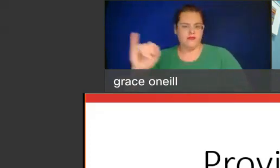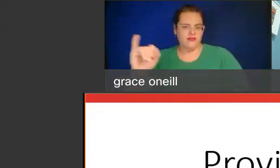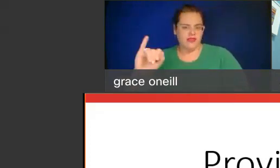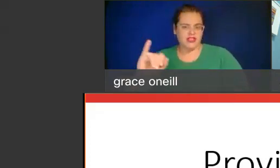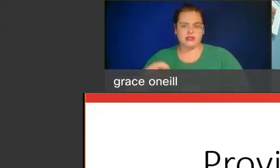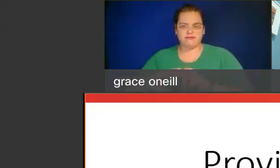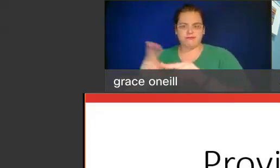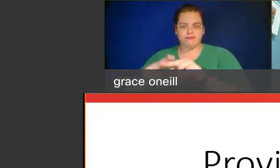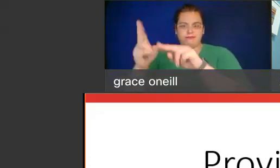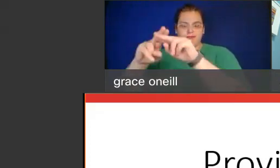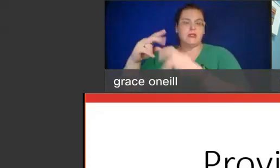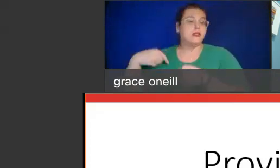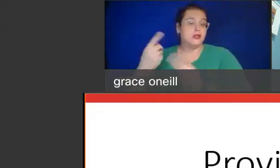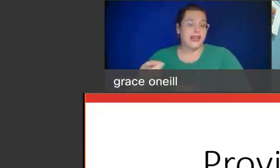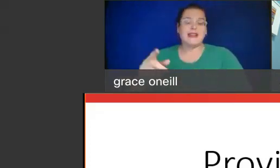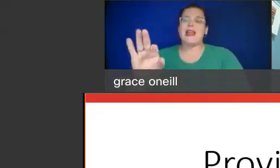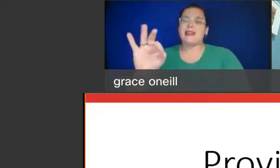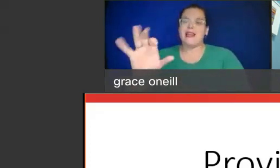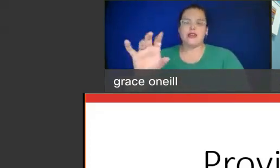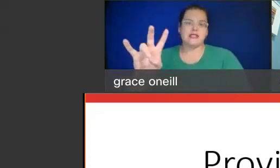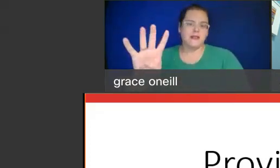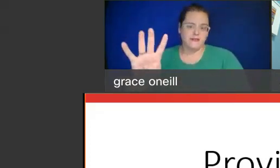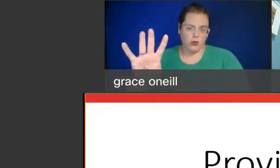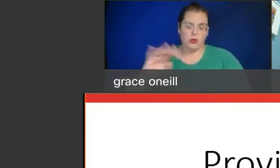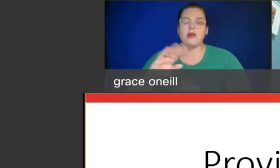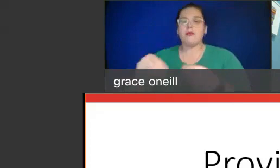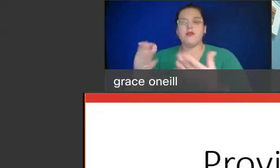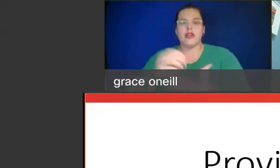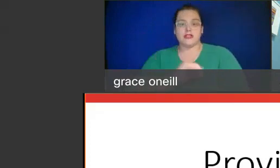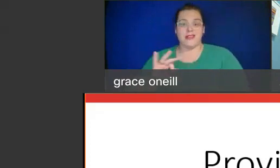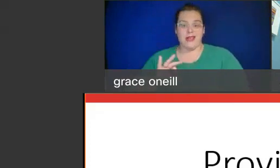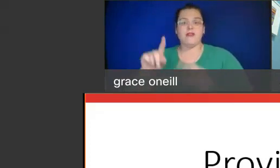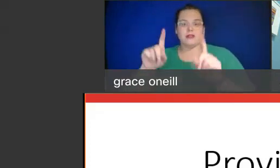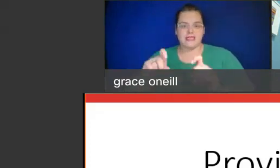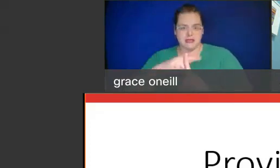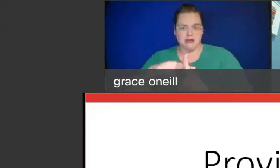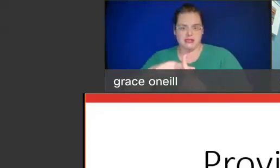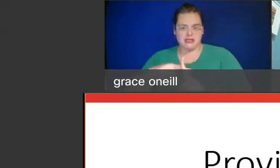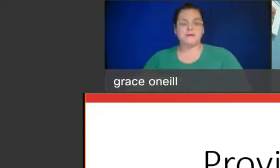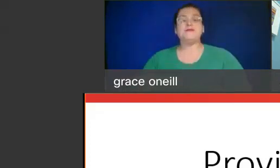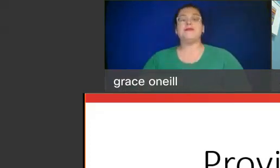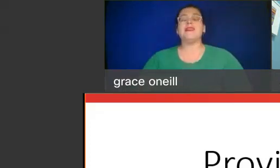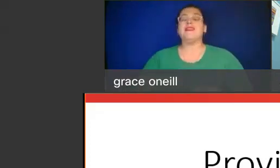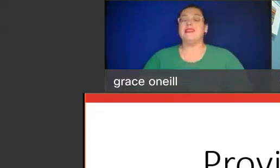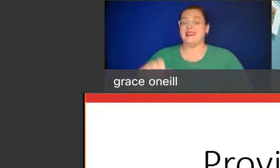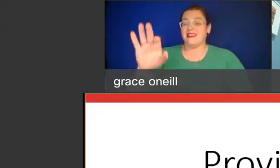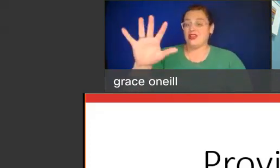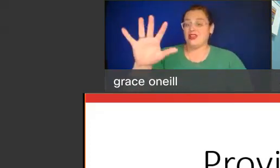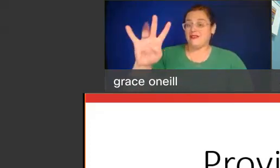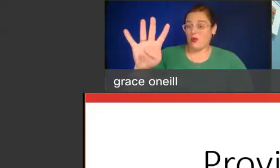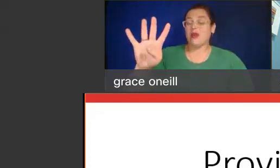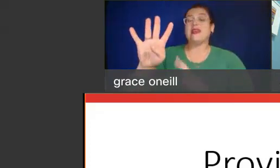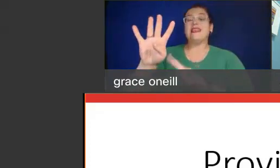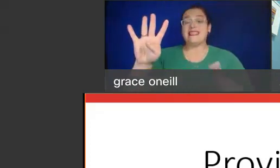been 974 provider staff who've tested positive. 60 of these staff have been reported by more than